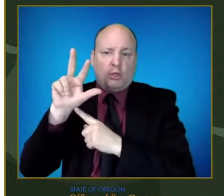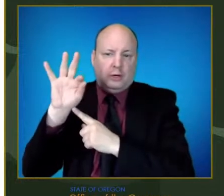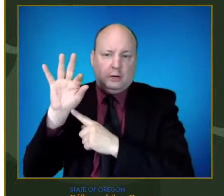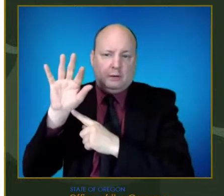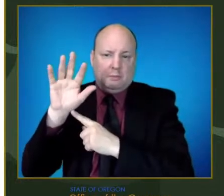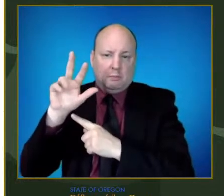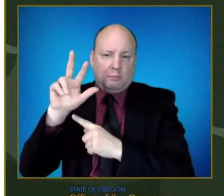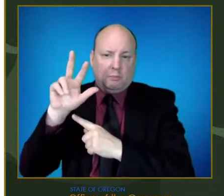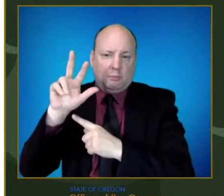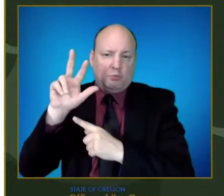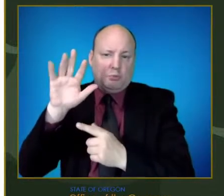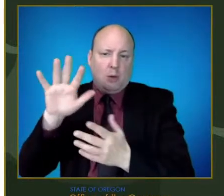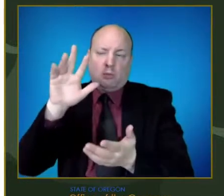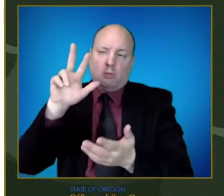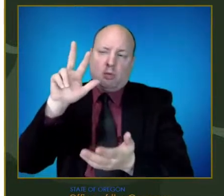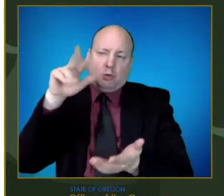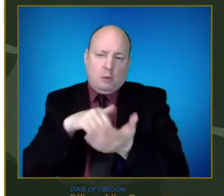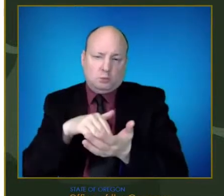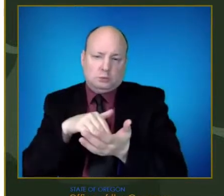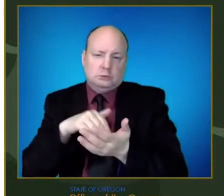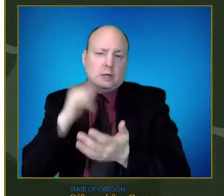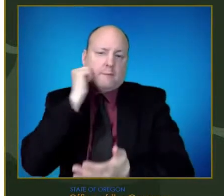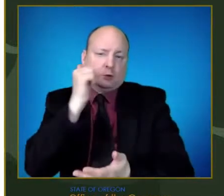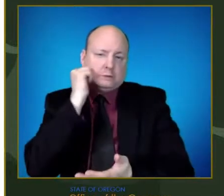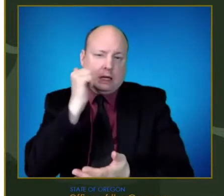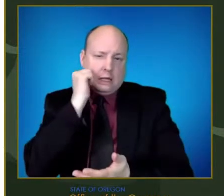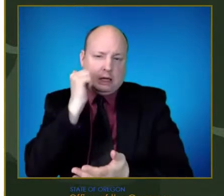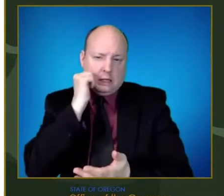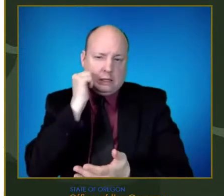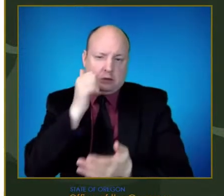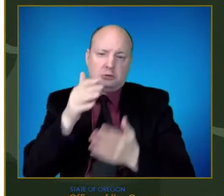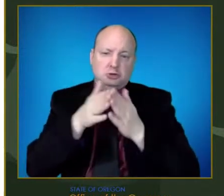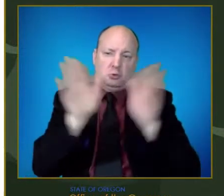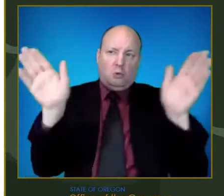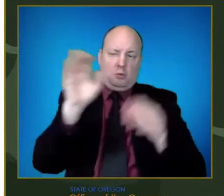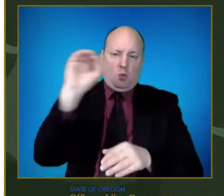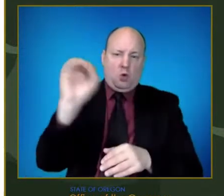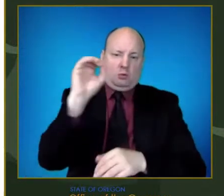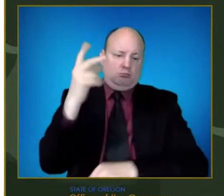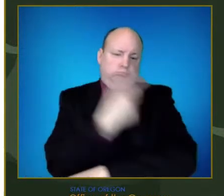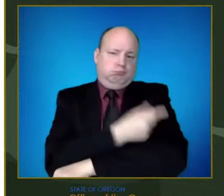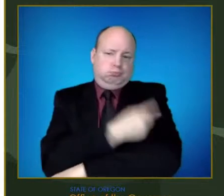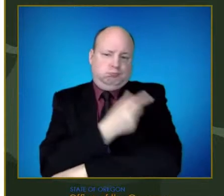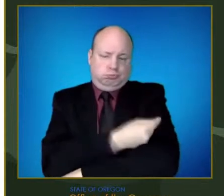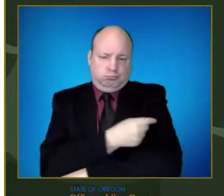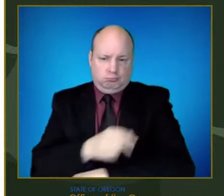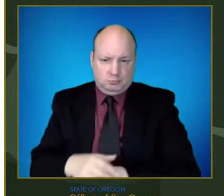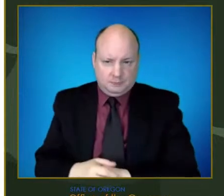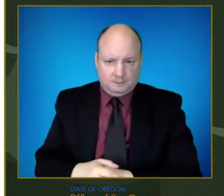Oregon's completed full two-dose vaccinations or single-dose Johnson & Johnson vaccinations for